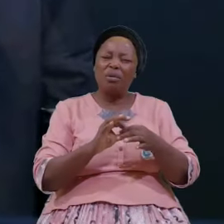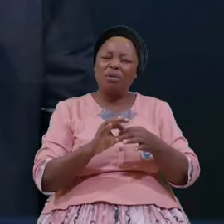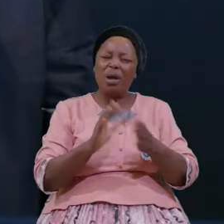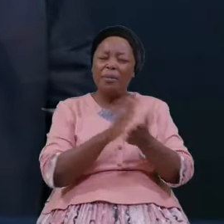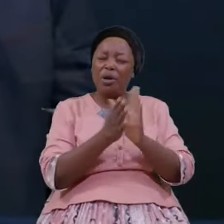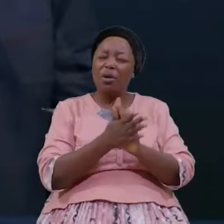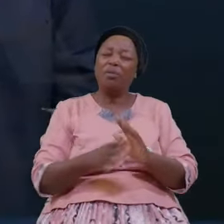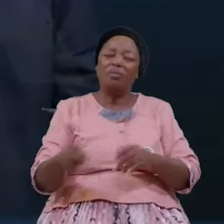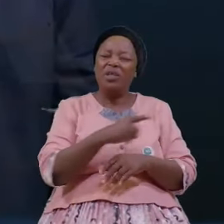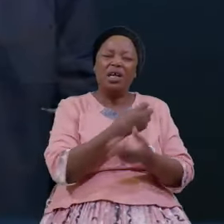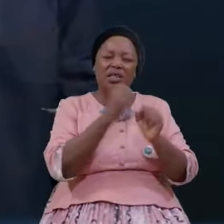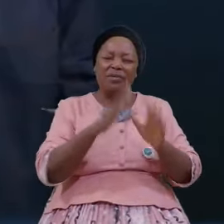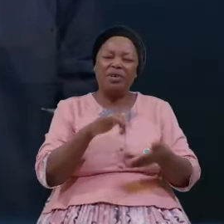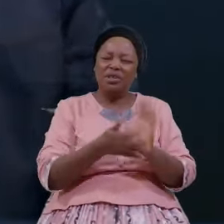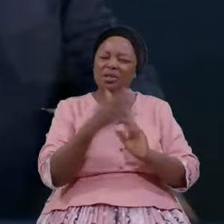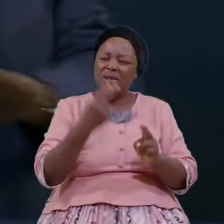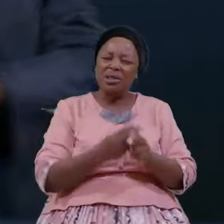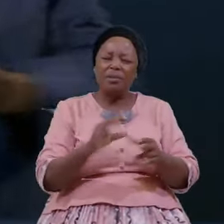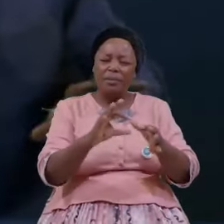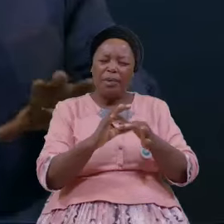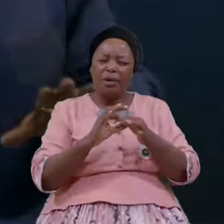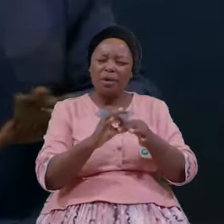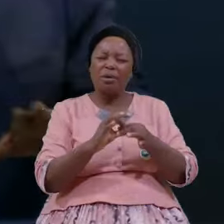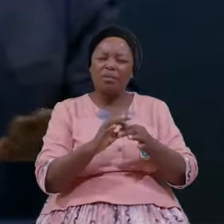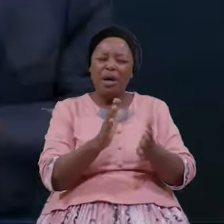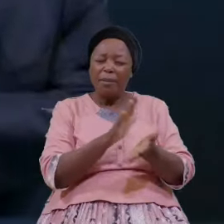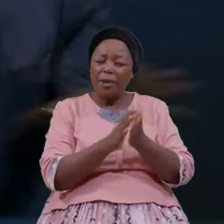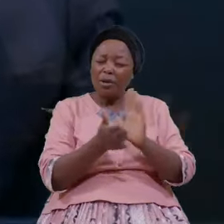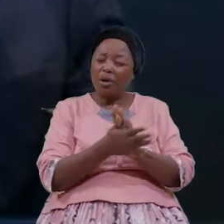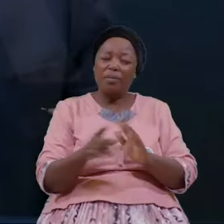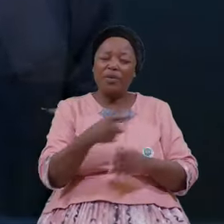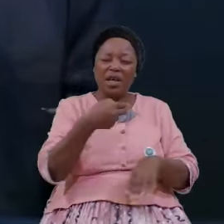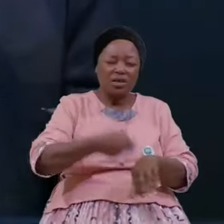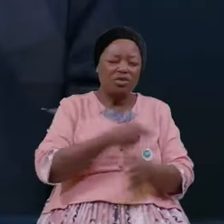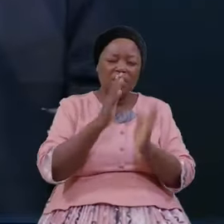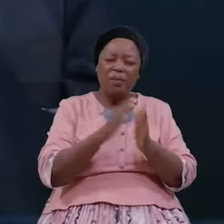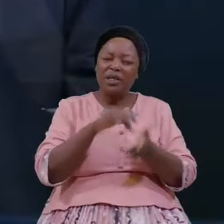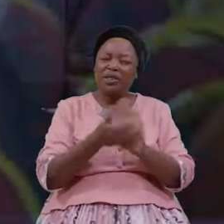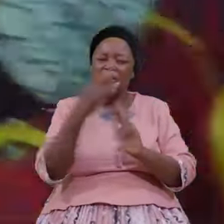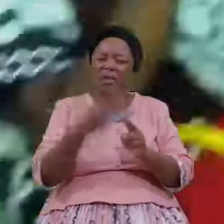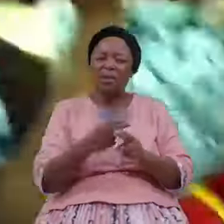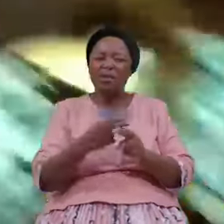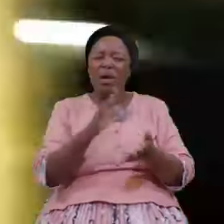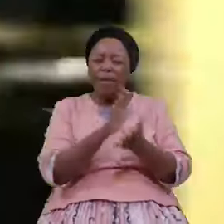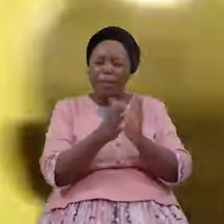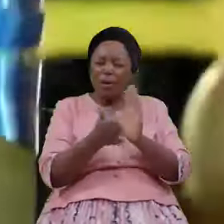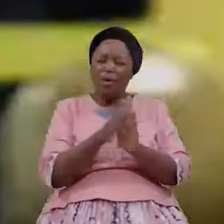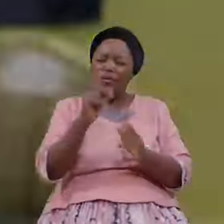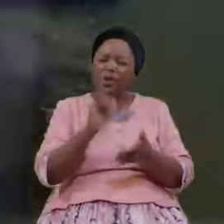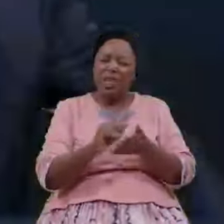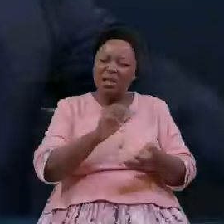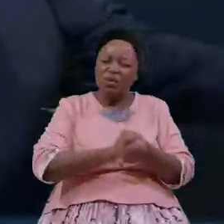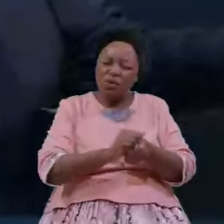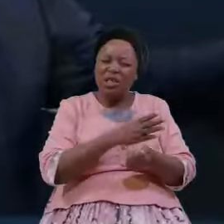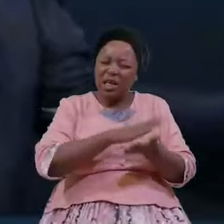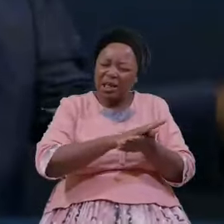become their shepherd. Become the one that washes and cleanses them from